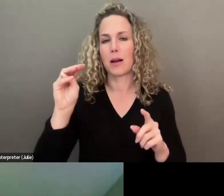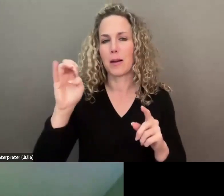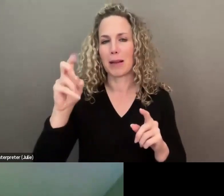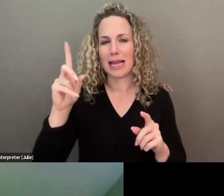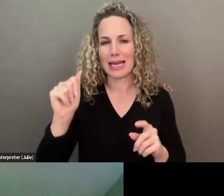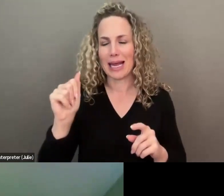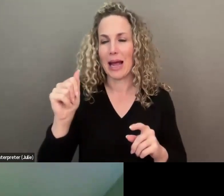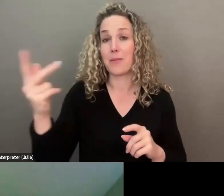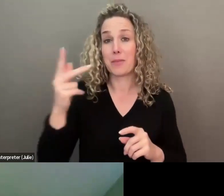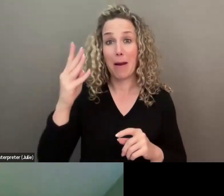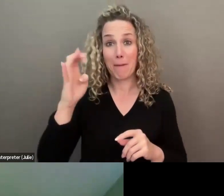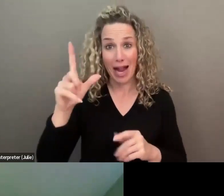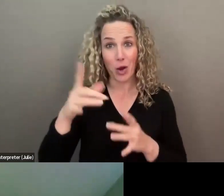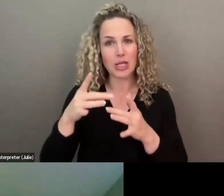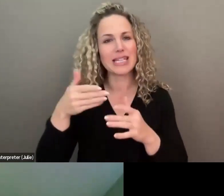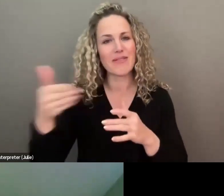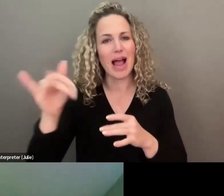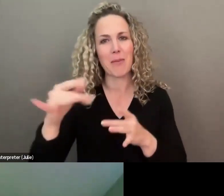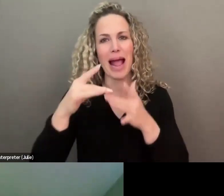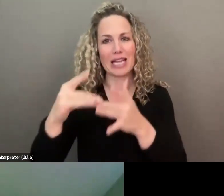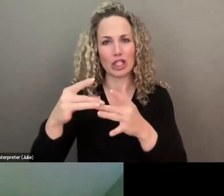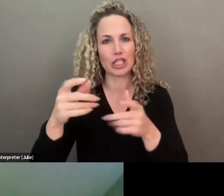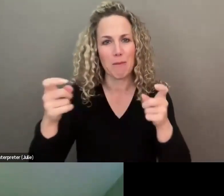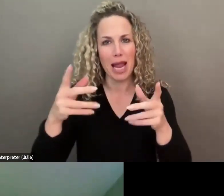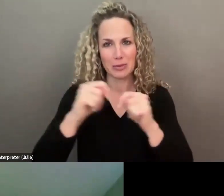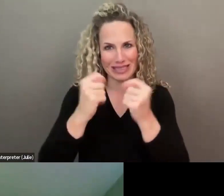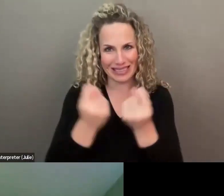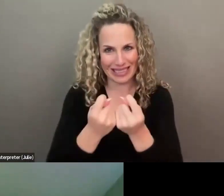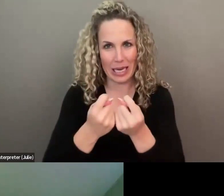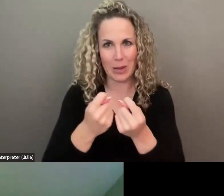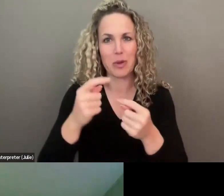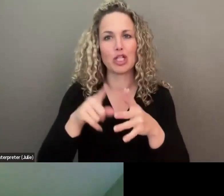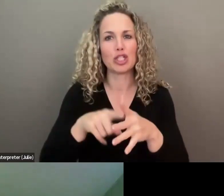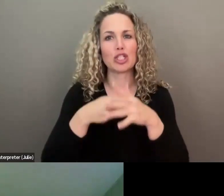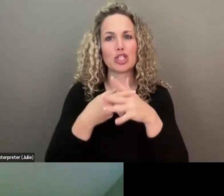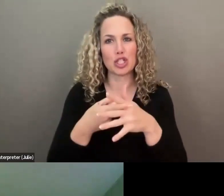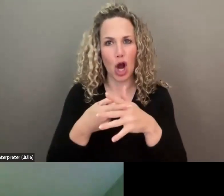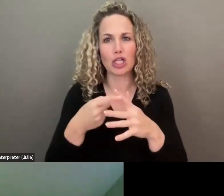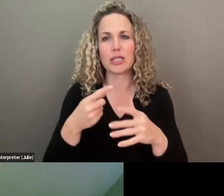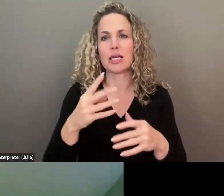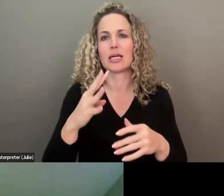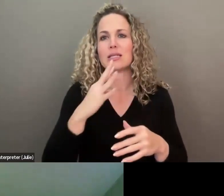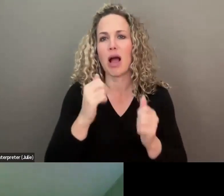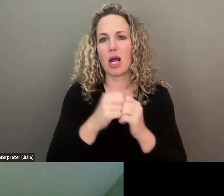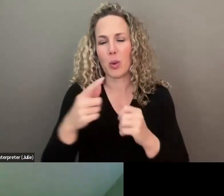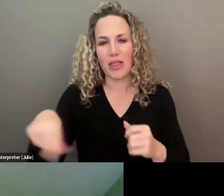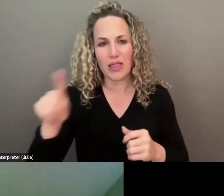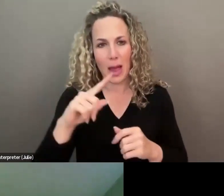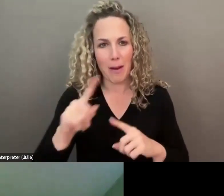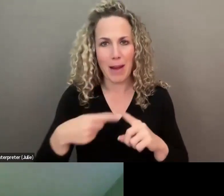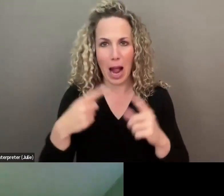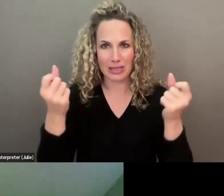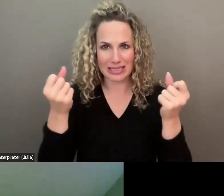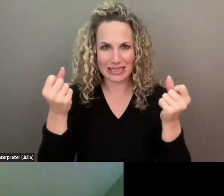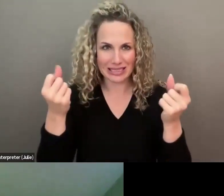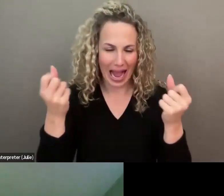we got invited by our leadership management team to come on in and start talking with them about sign language